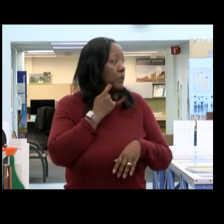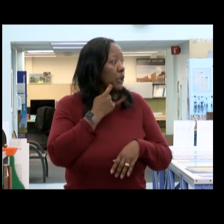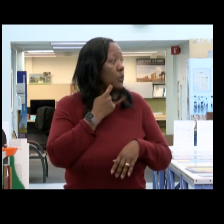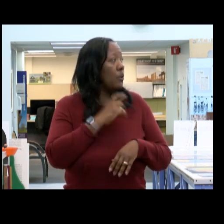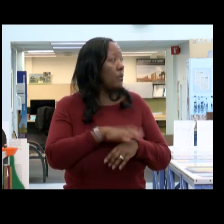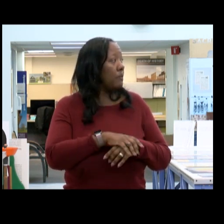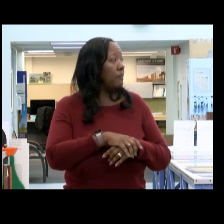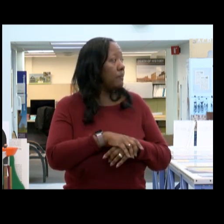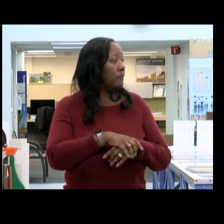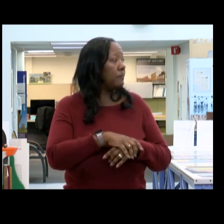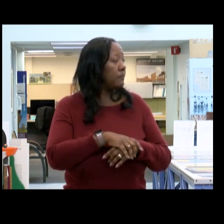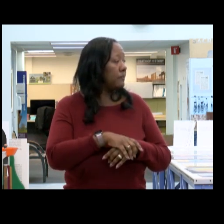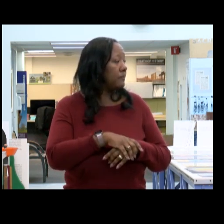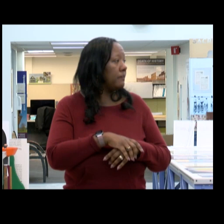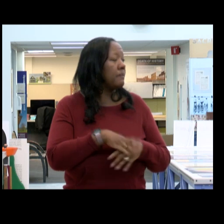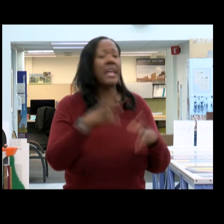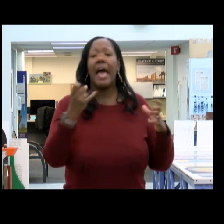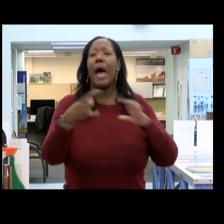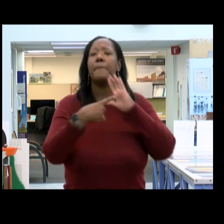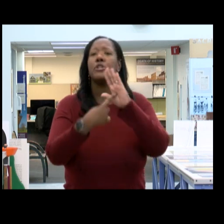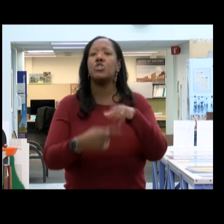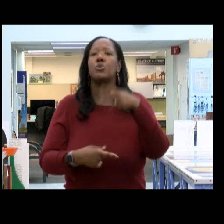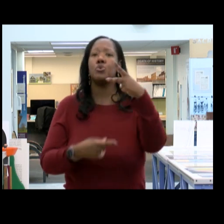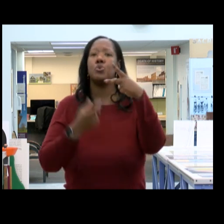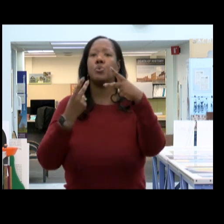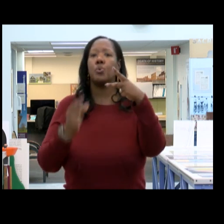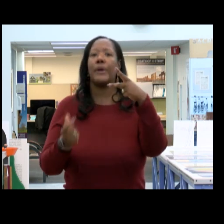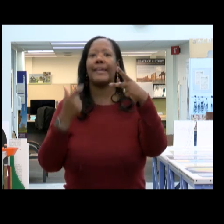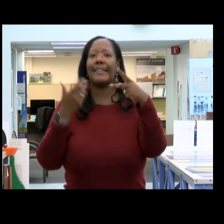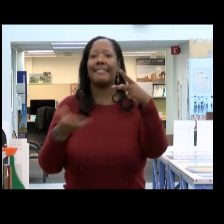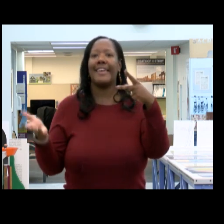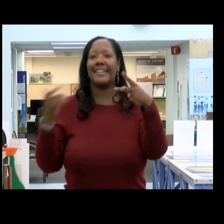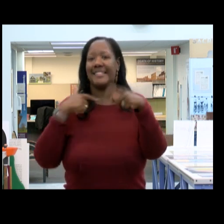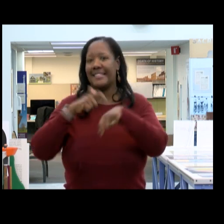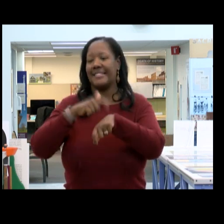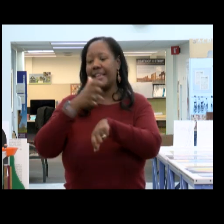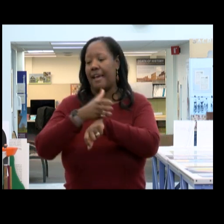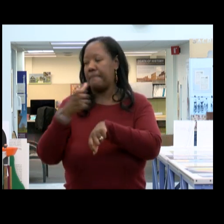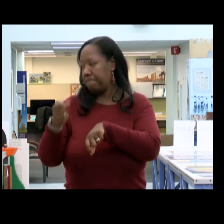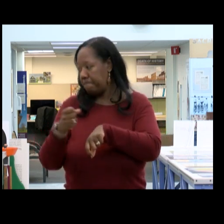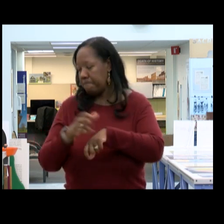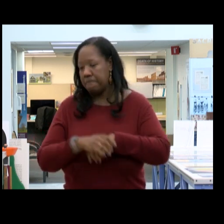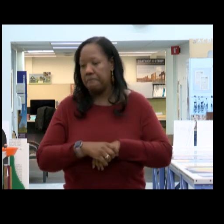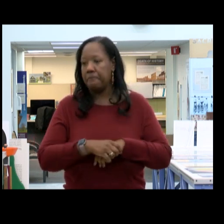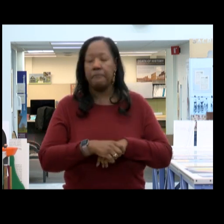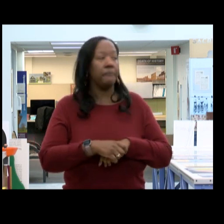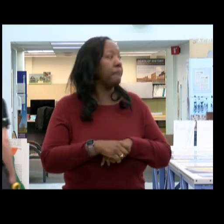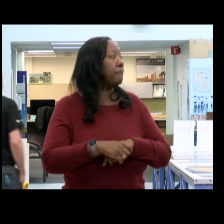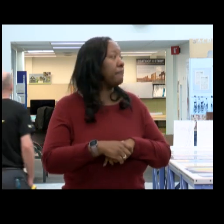this thing. This is kind of a fun thing. I'm going to show you two quick things, and I know we're going to run out of time in a moment, but